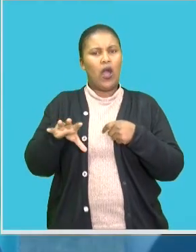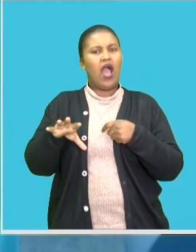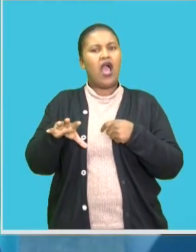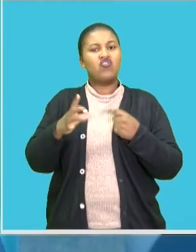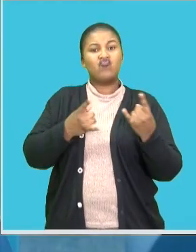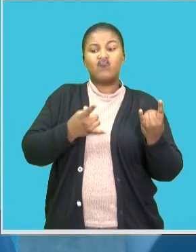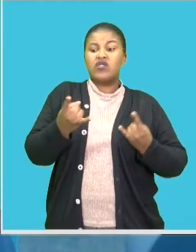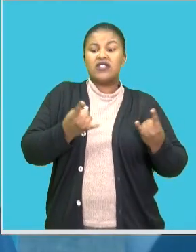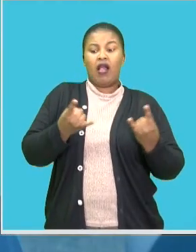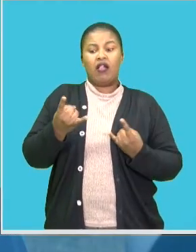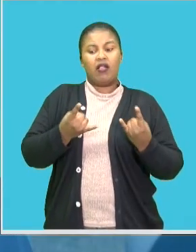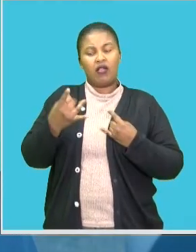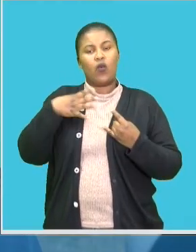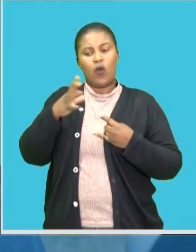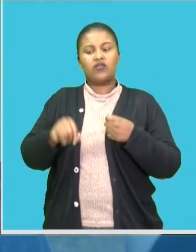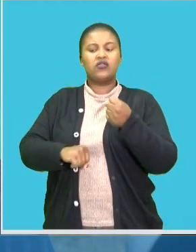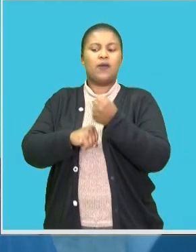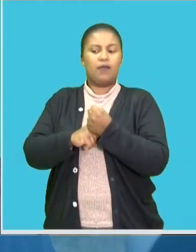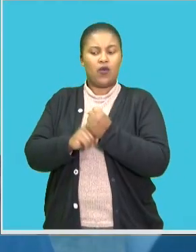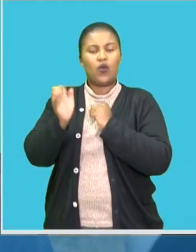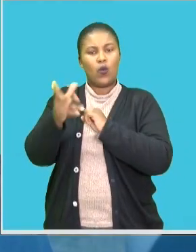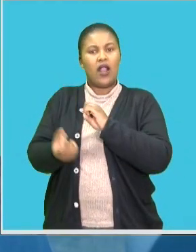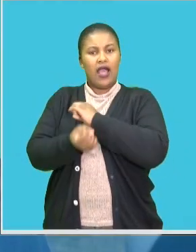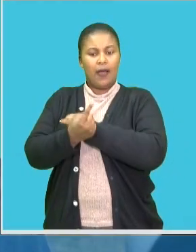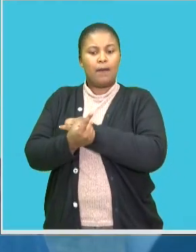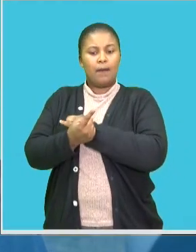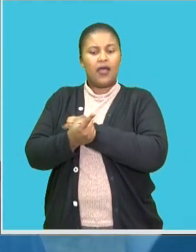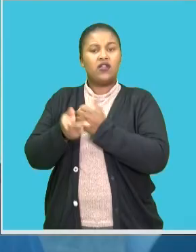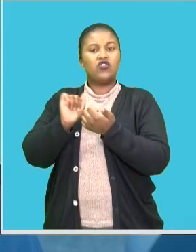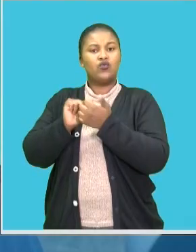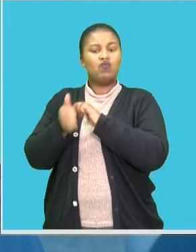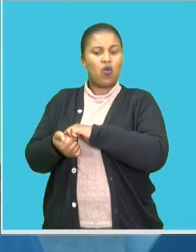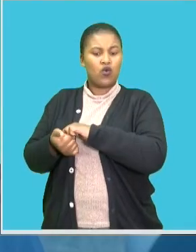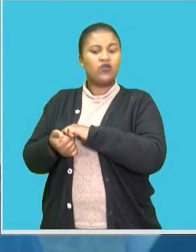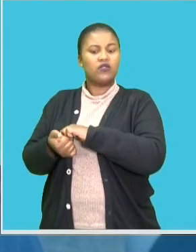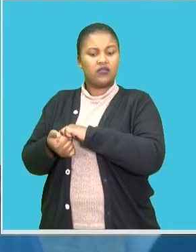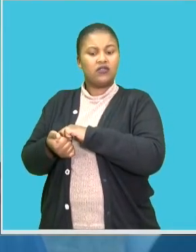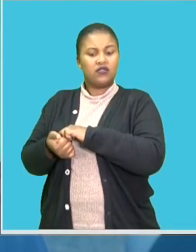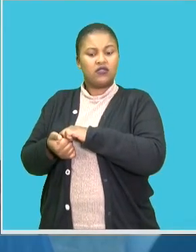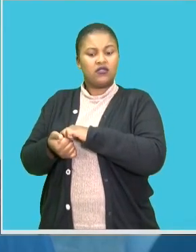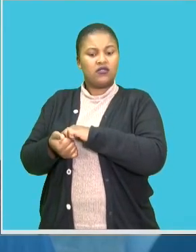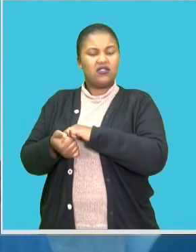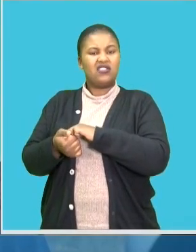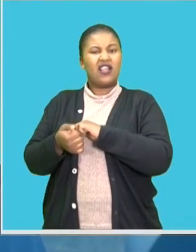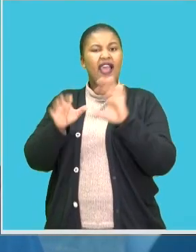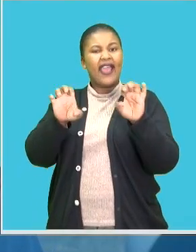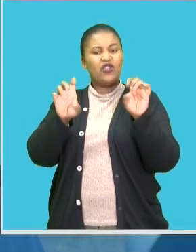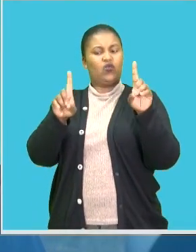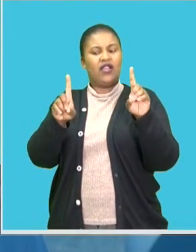retail which will support the residential that will happen here. It's got some it's what you call